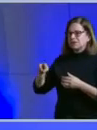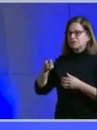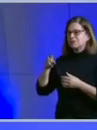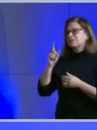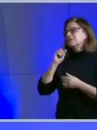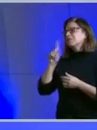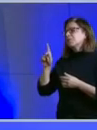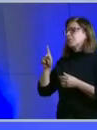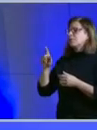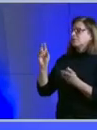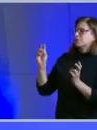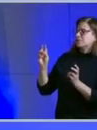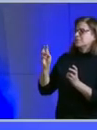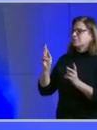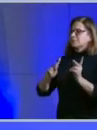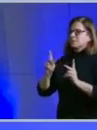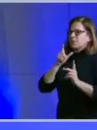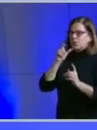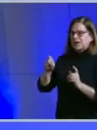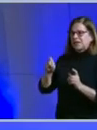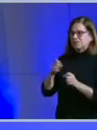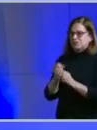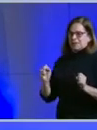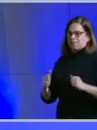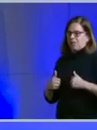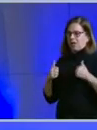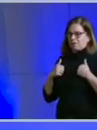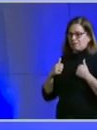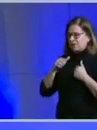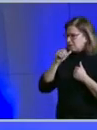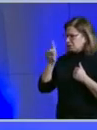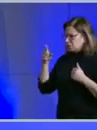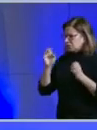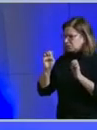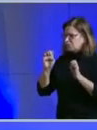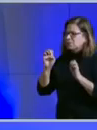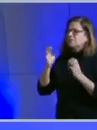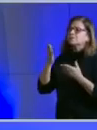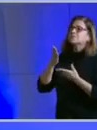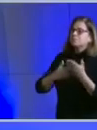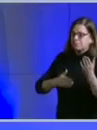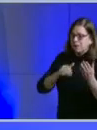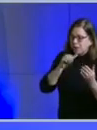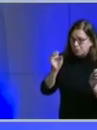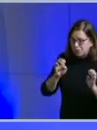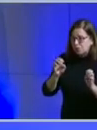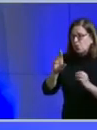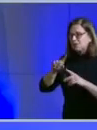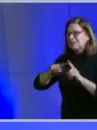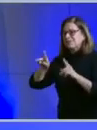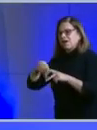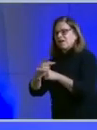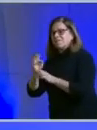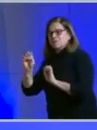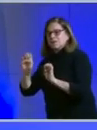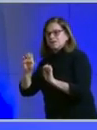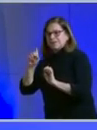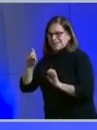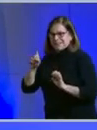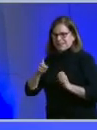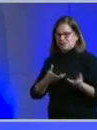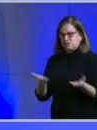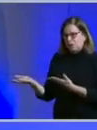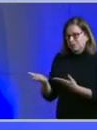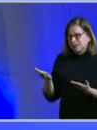to hospitals. And what we've learned is there is still a lot of AMR patients who are very low acuity patients who don't even necessarily need to go to